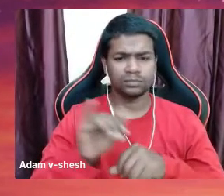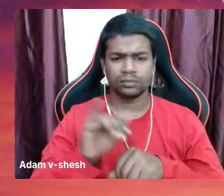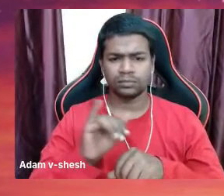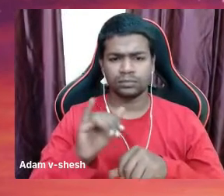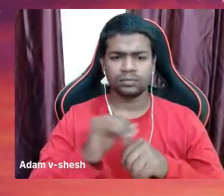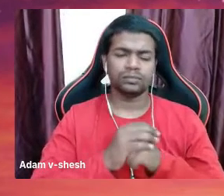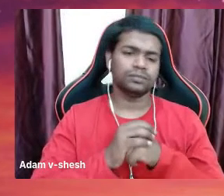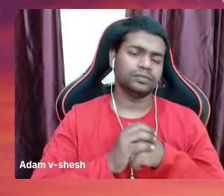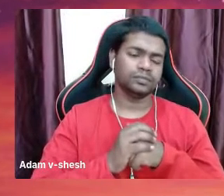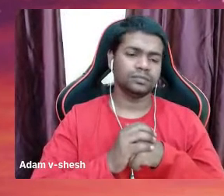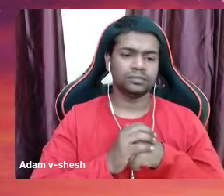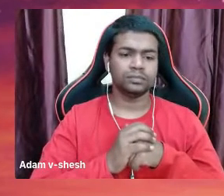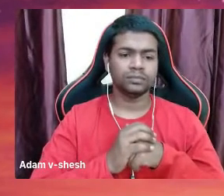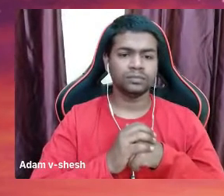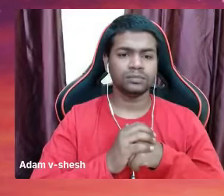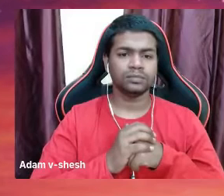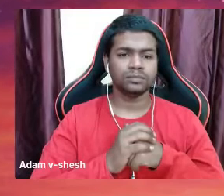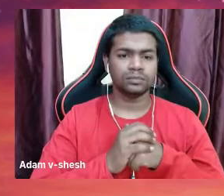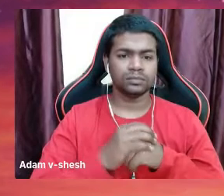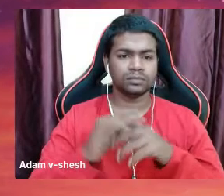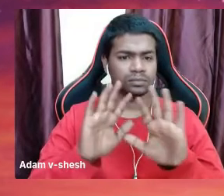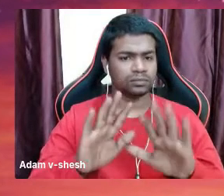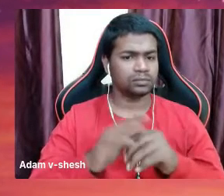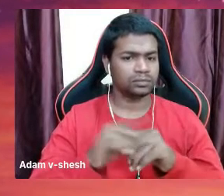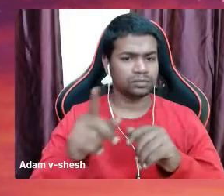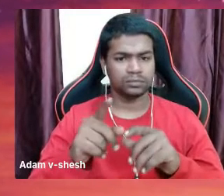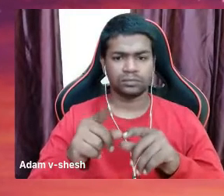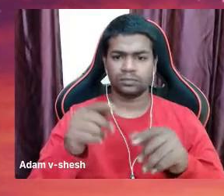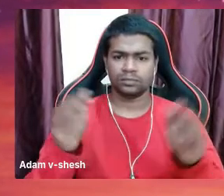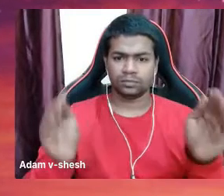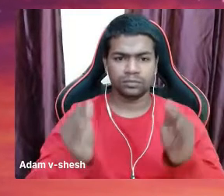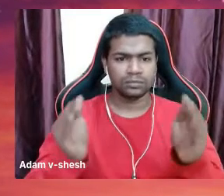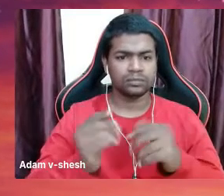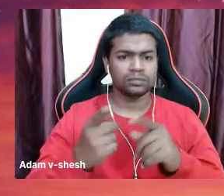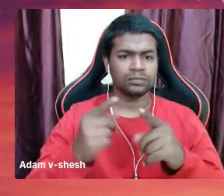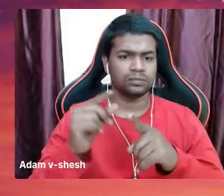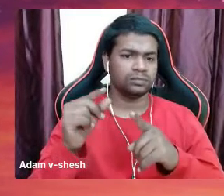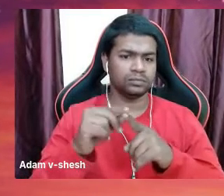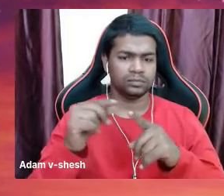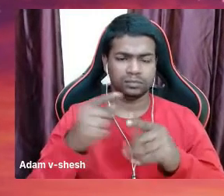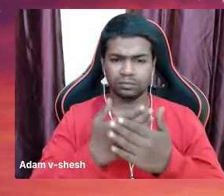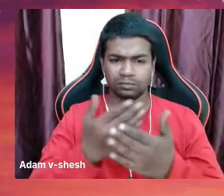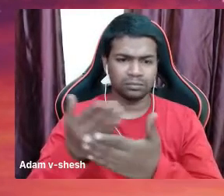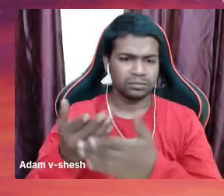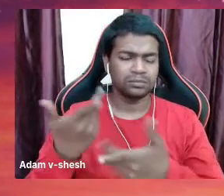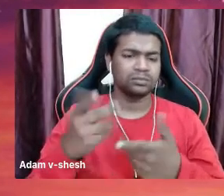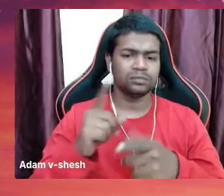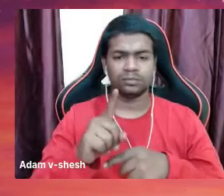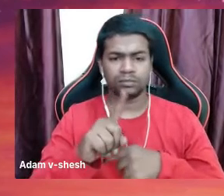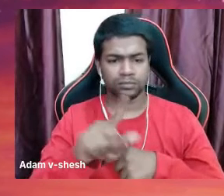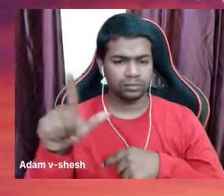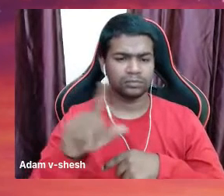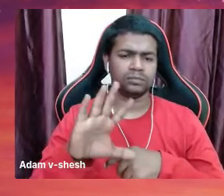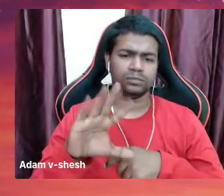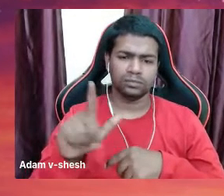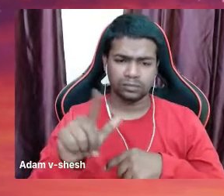syndicate platforms that have encouraged participation of investors who want to put 1 lakh rupees or 5 lakh